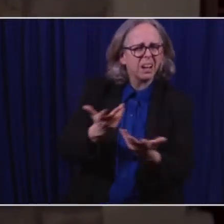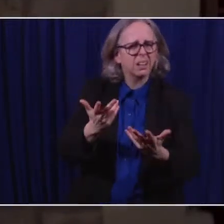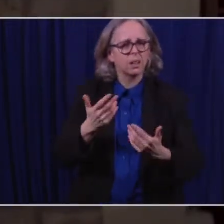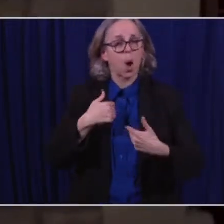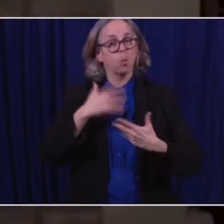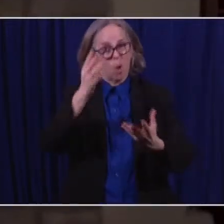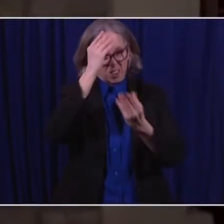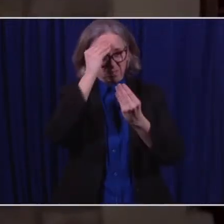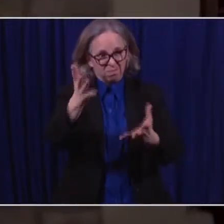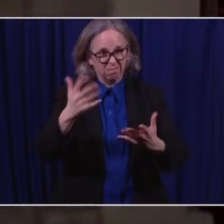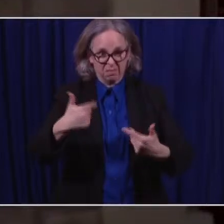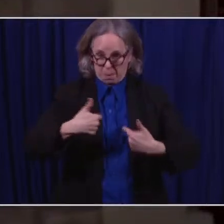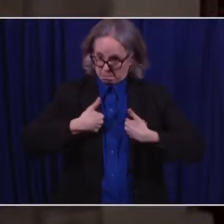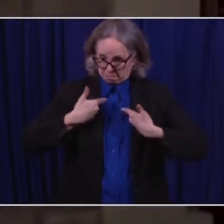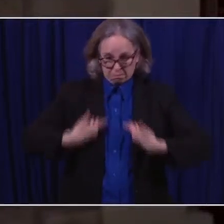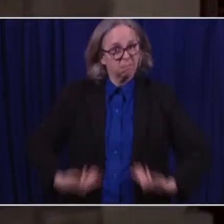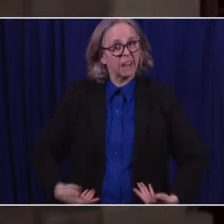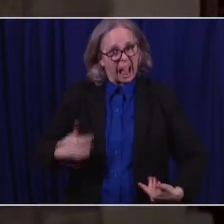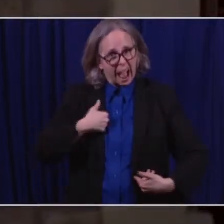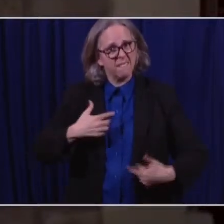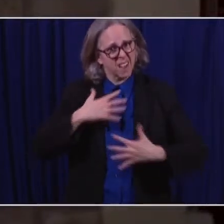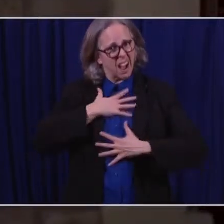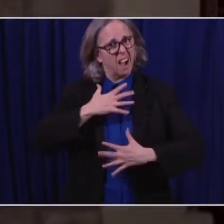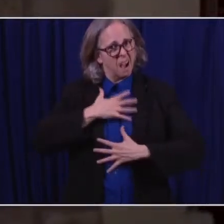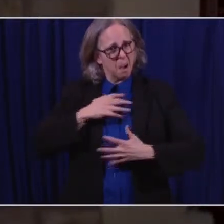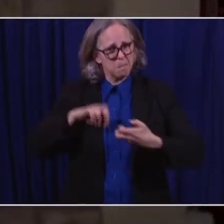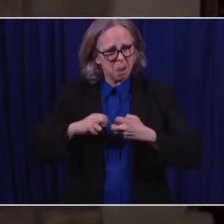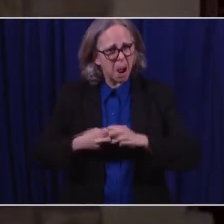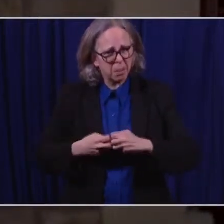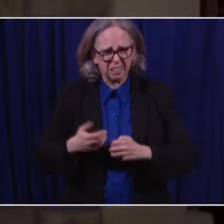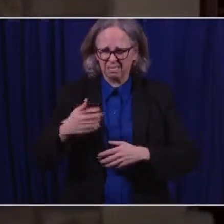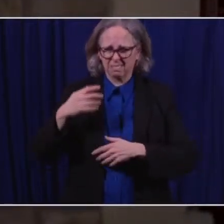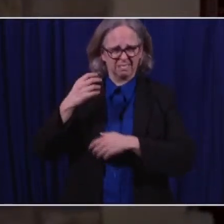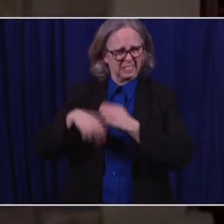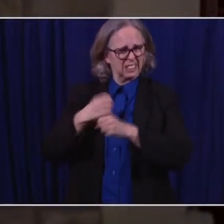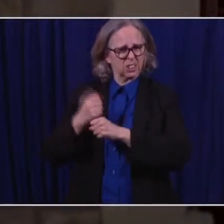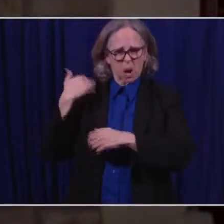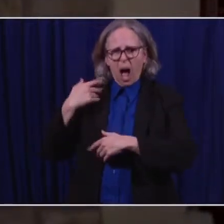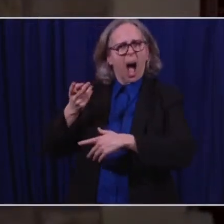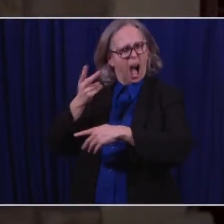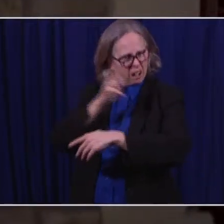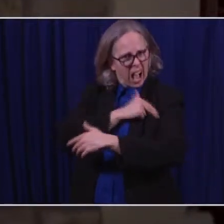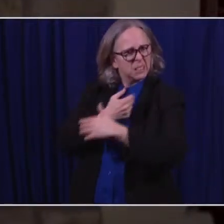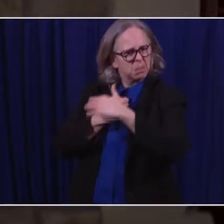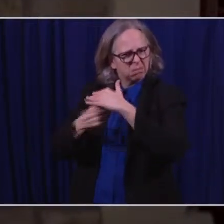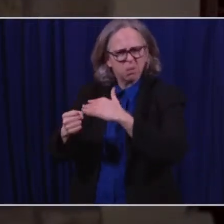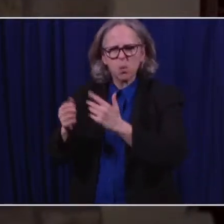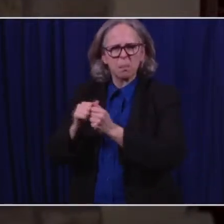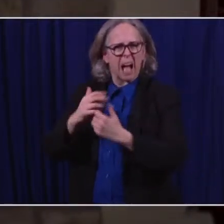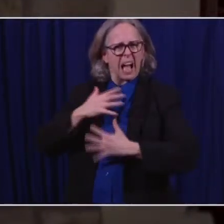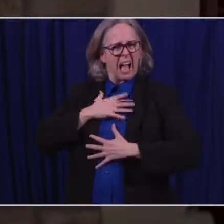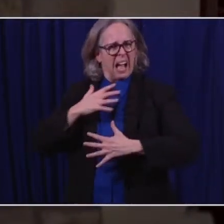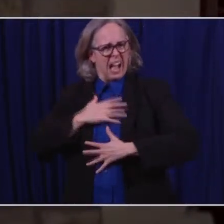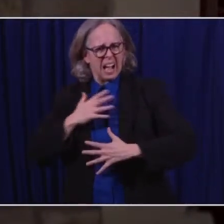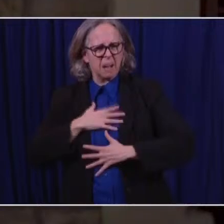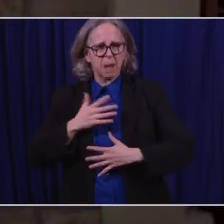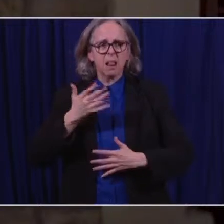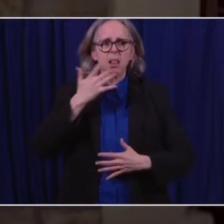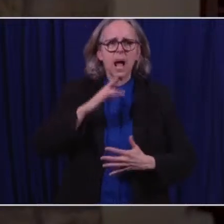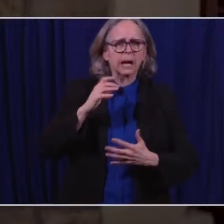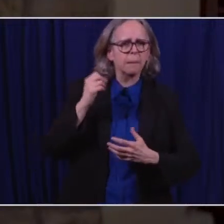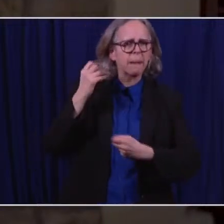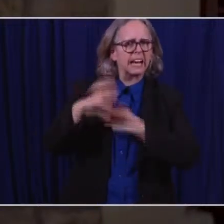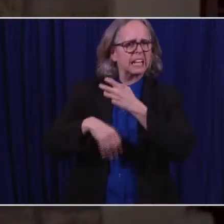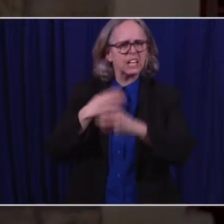Years ago, I was hospitalized for asthma. I've not been hospitalized for many, many, many years. It's just